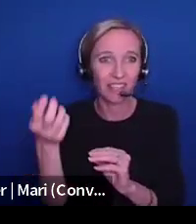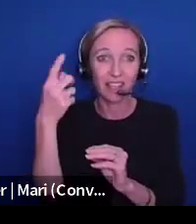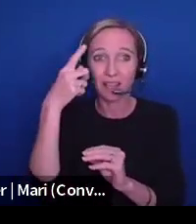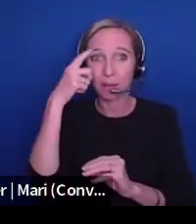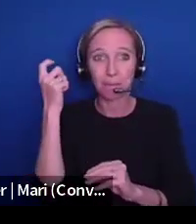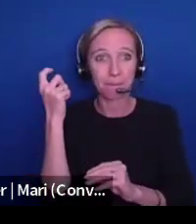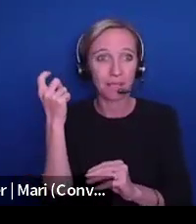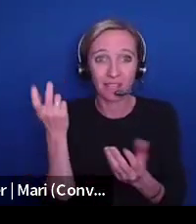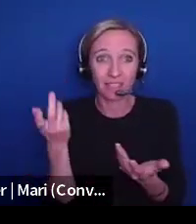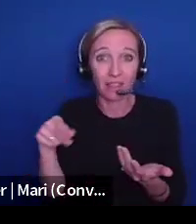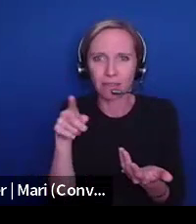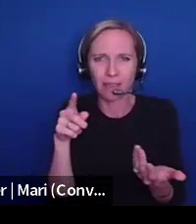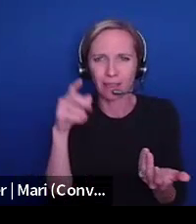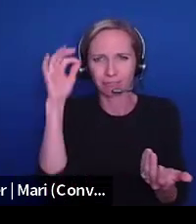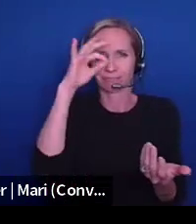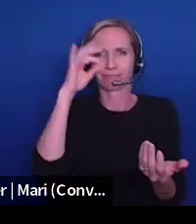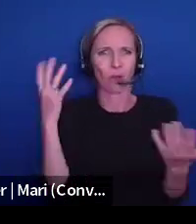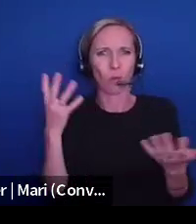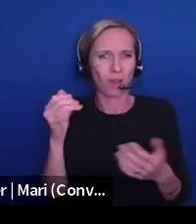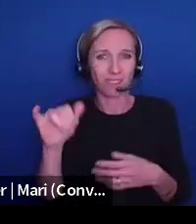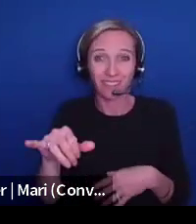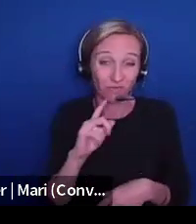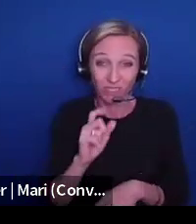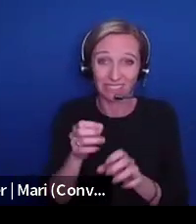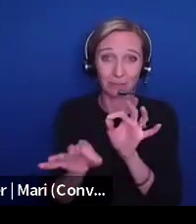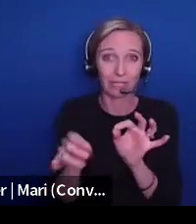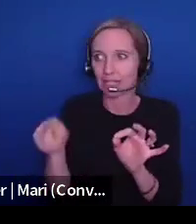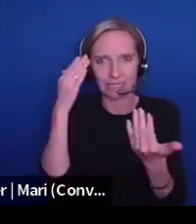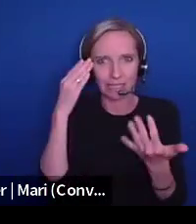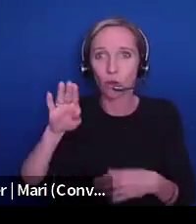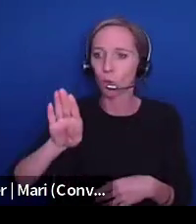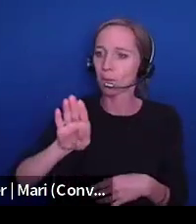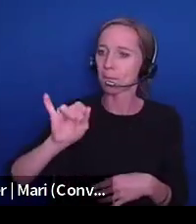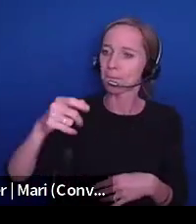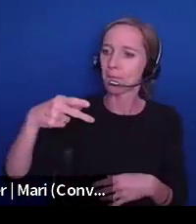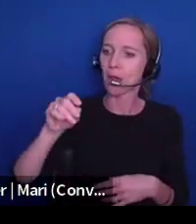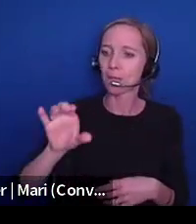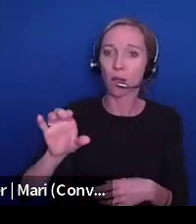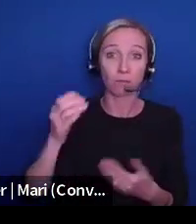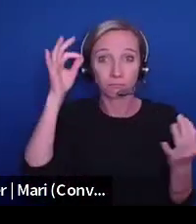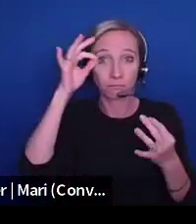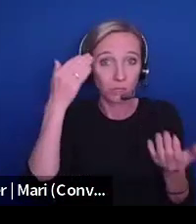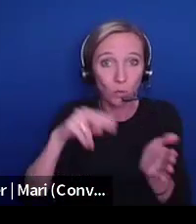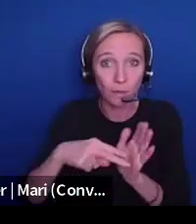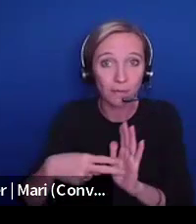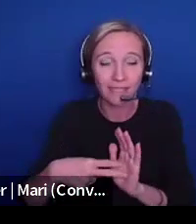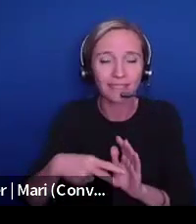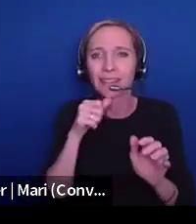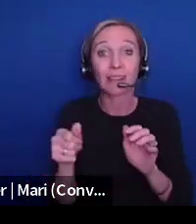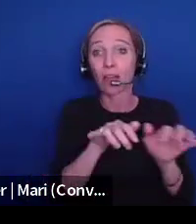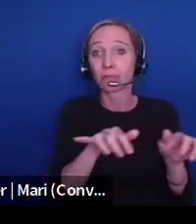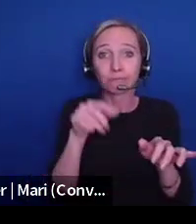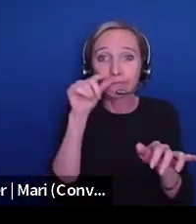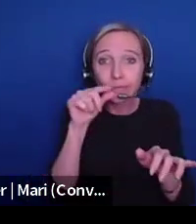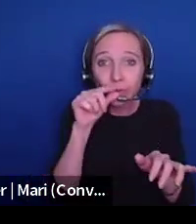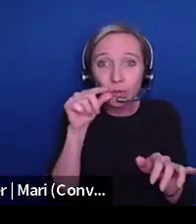because they didn't know what it was. They simply didn't know what BIPOC means. They didn't think about Googling it. It's